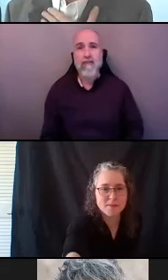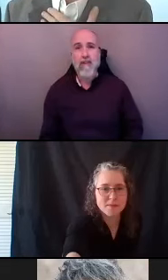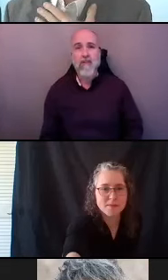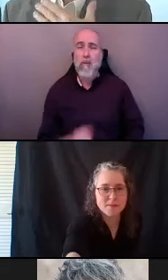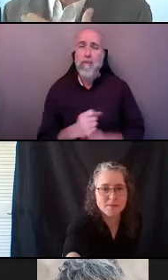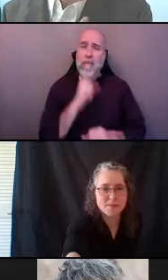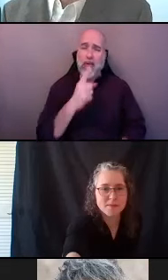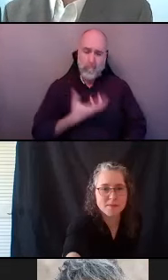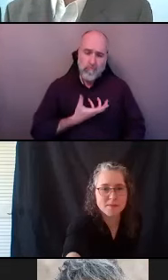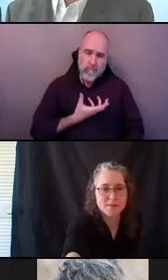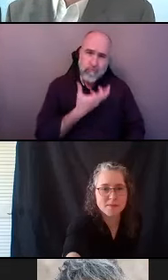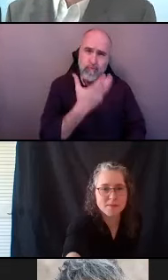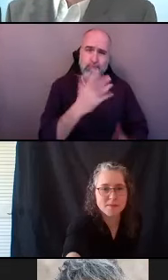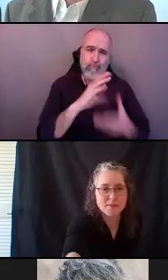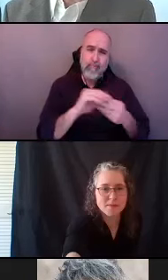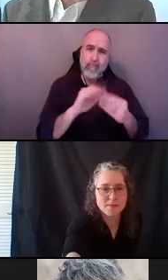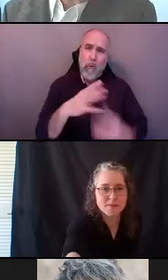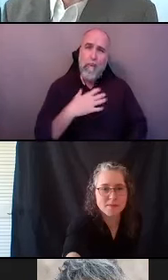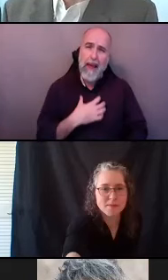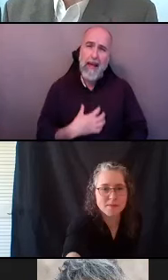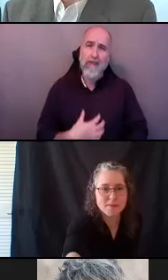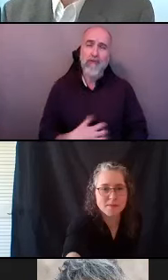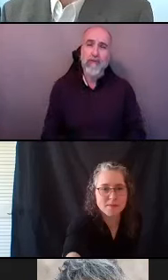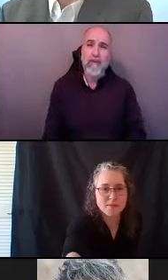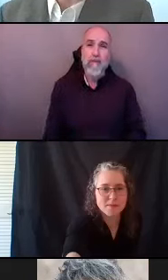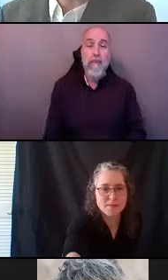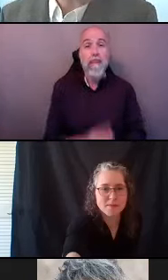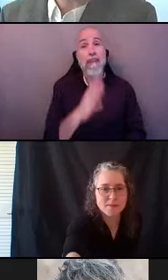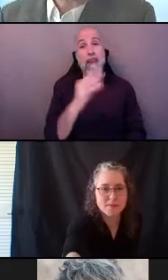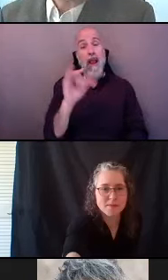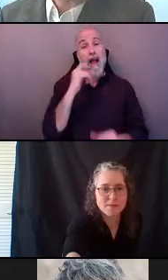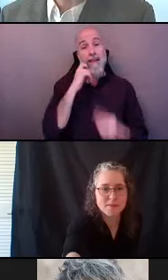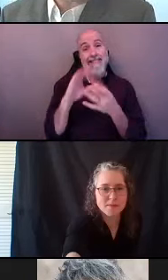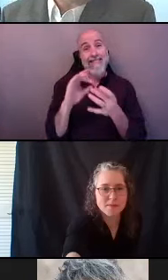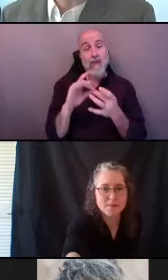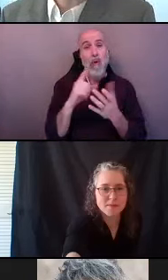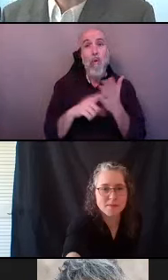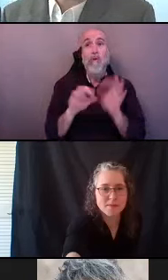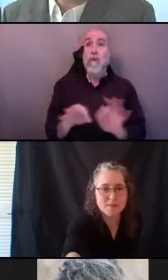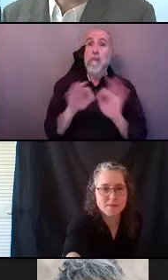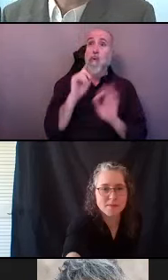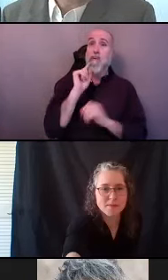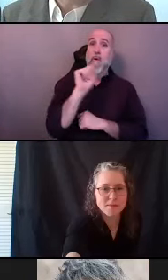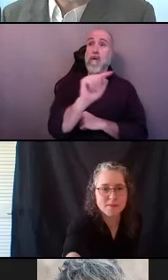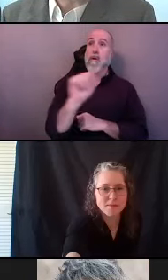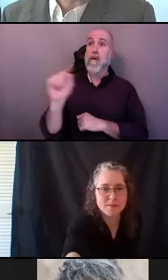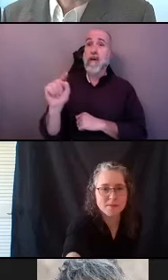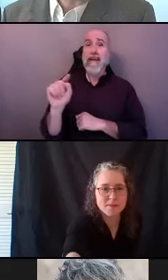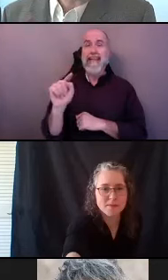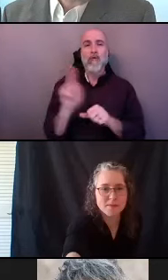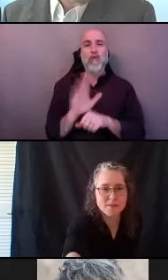your heart and your passion and learn, as I've said earlier, what's most important to others and speak their